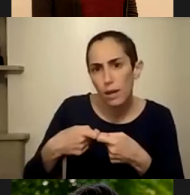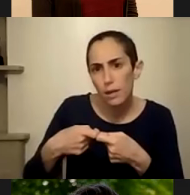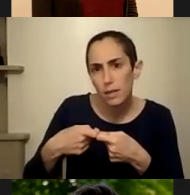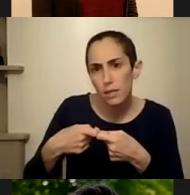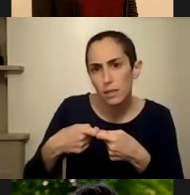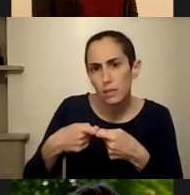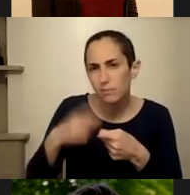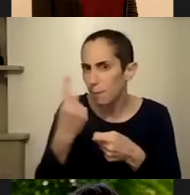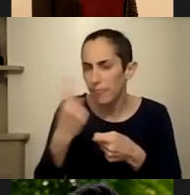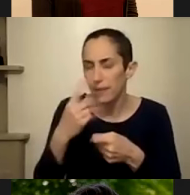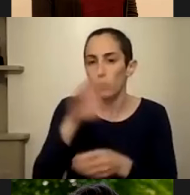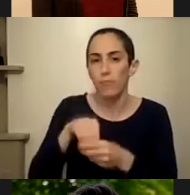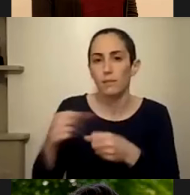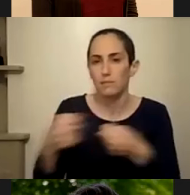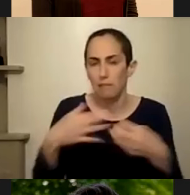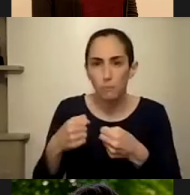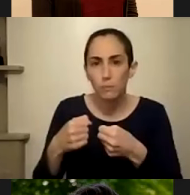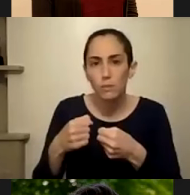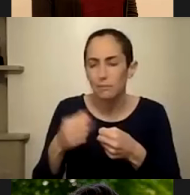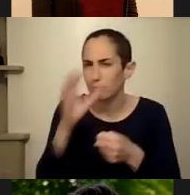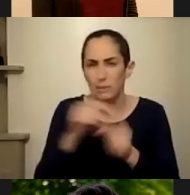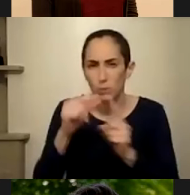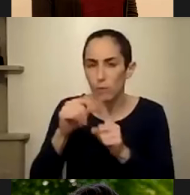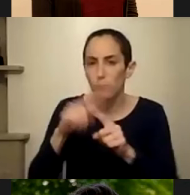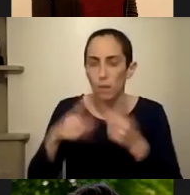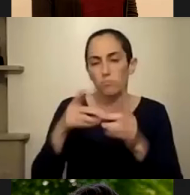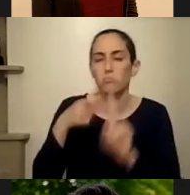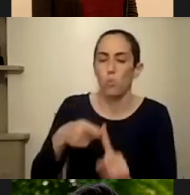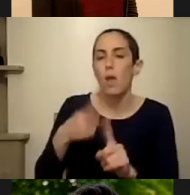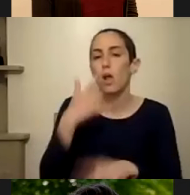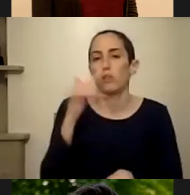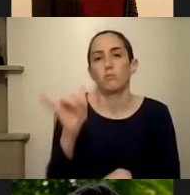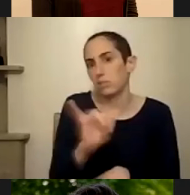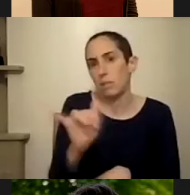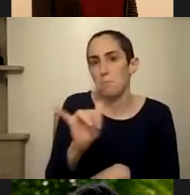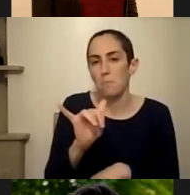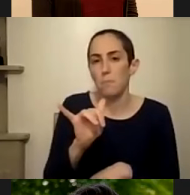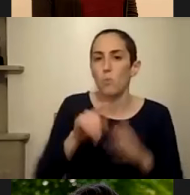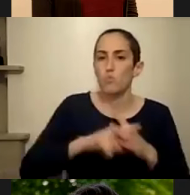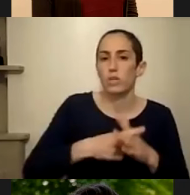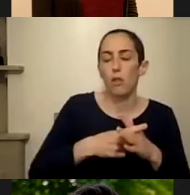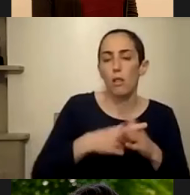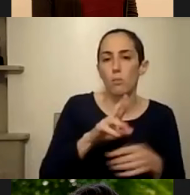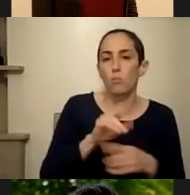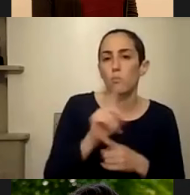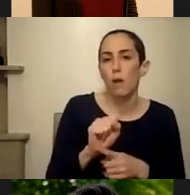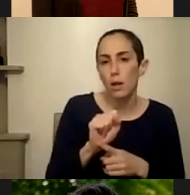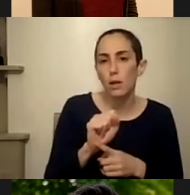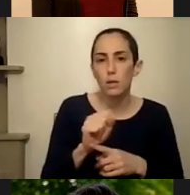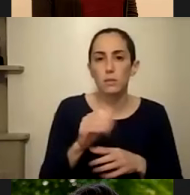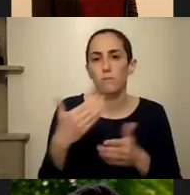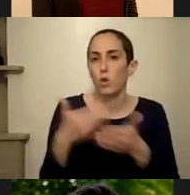synapse. This is very typical for rod photoreceptors and in close contact with horizontal and bipolar cells.